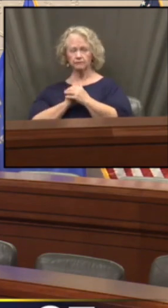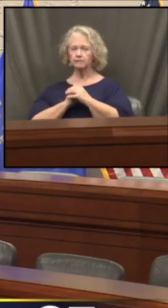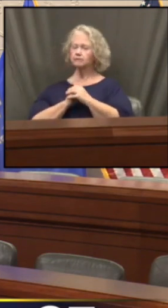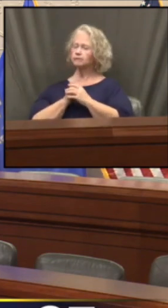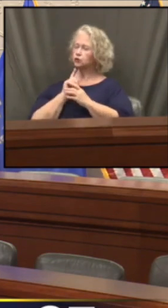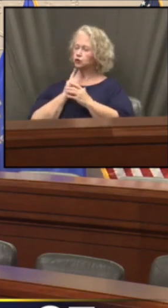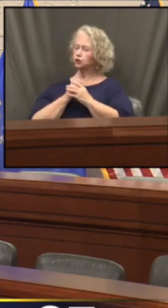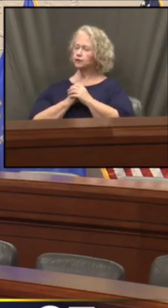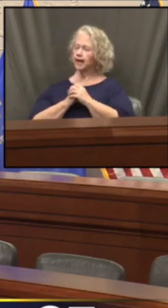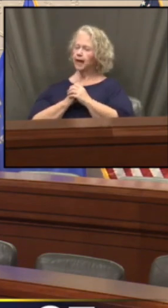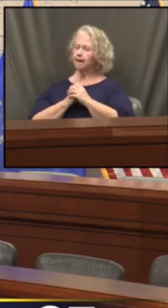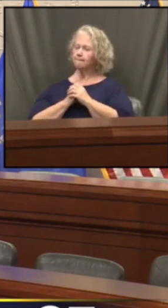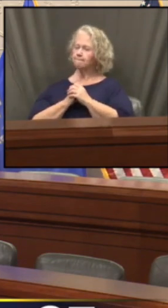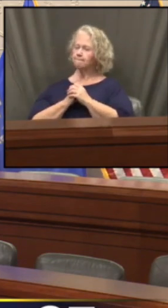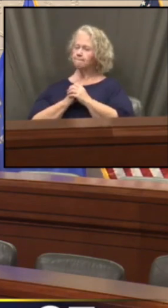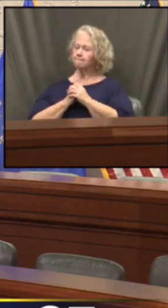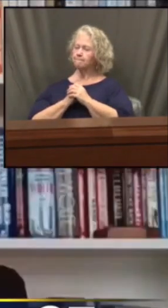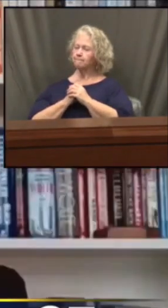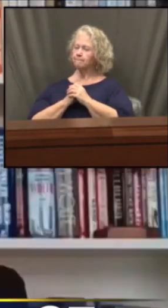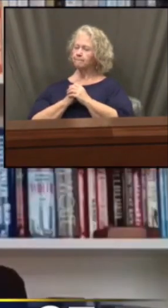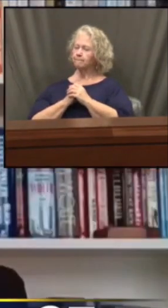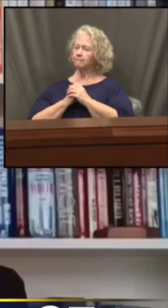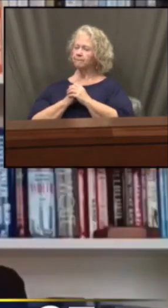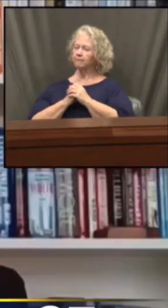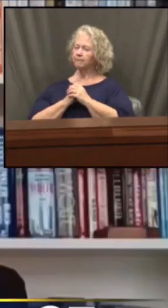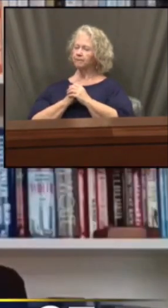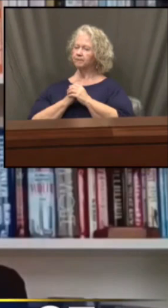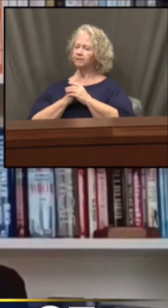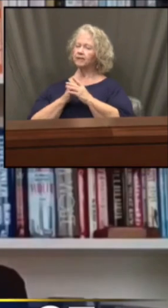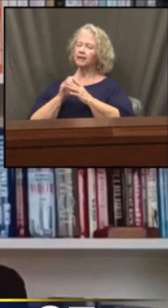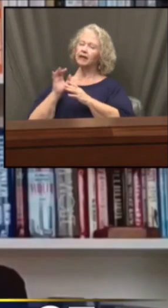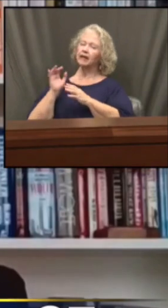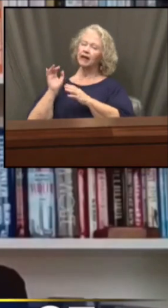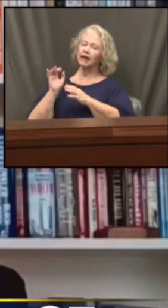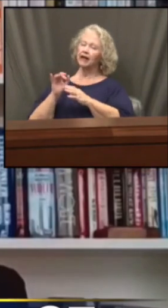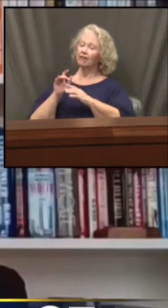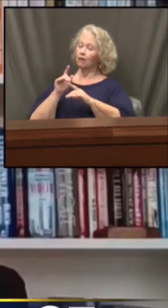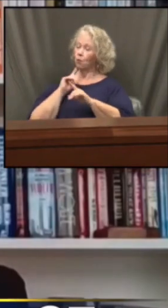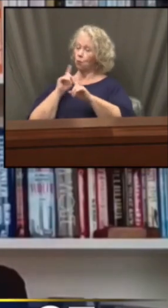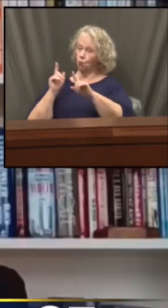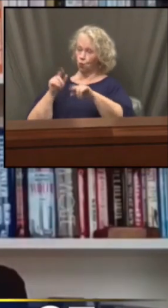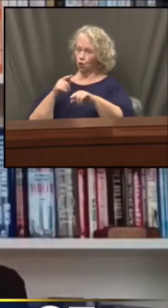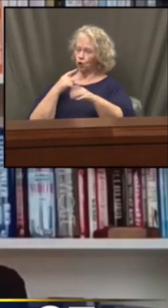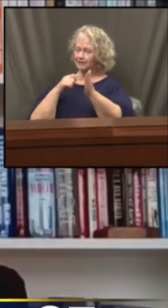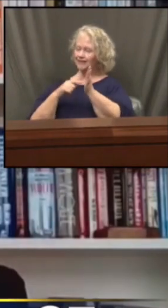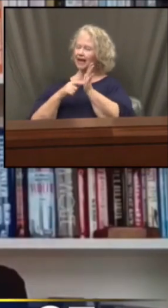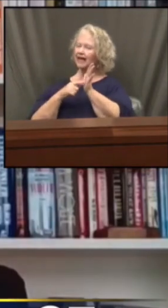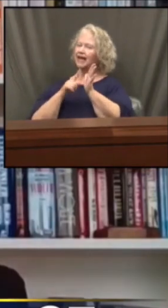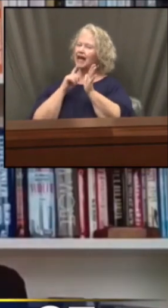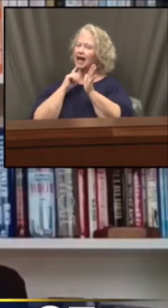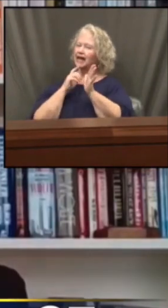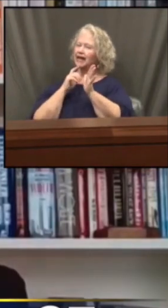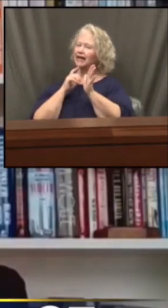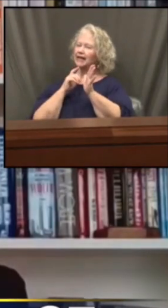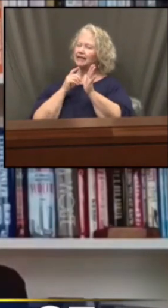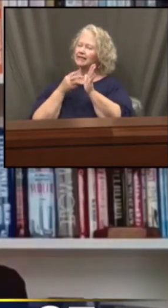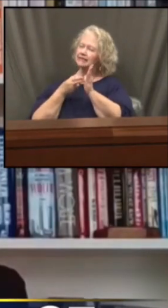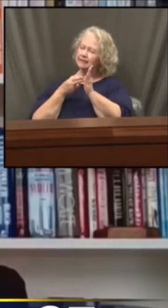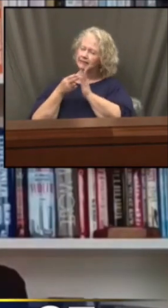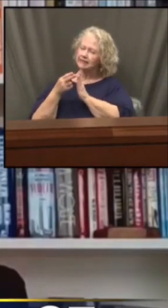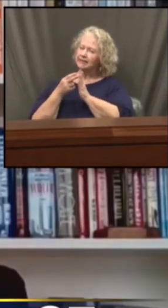Sure. So, the order defines it as a sincerely held religious belief. And